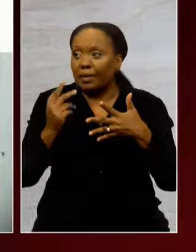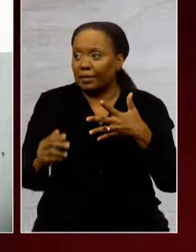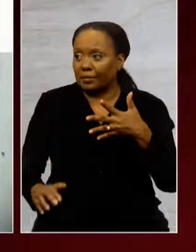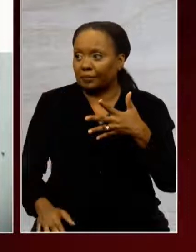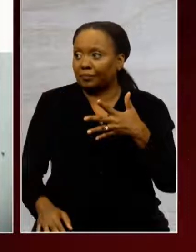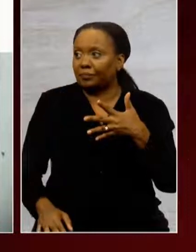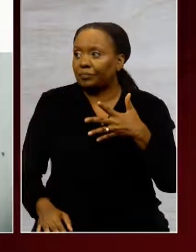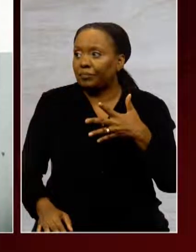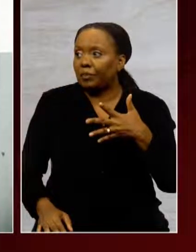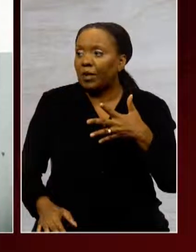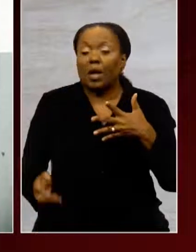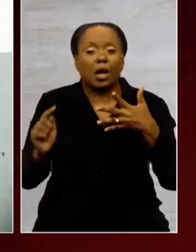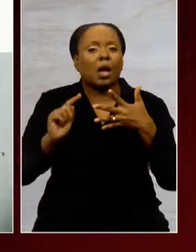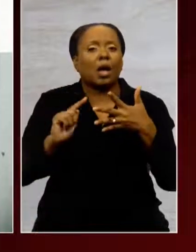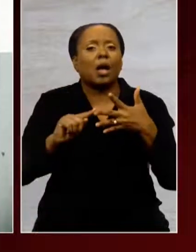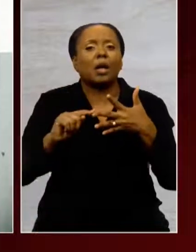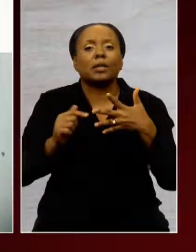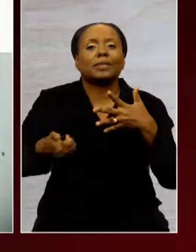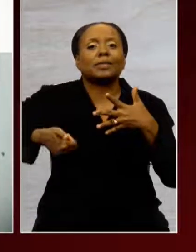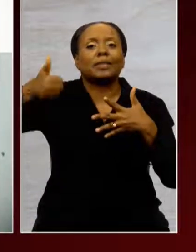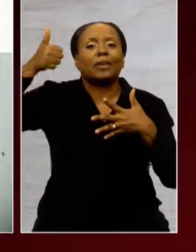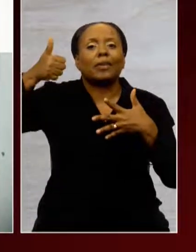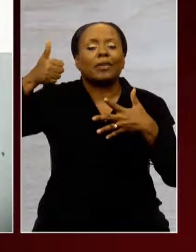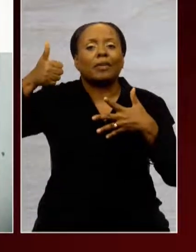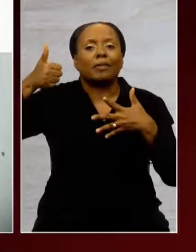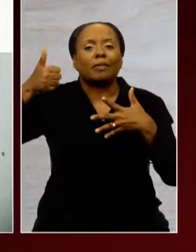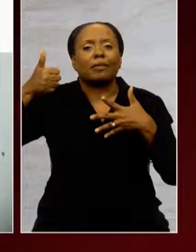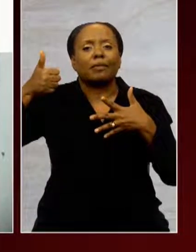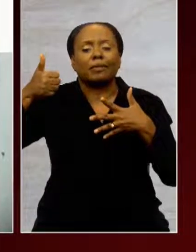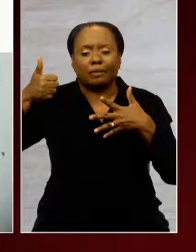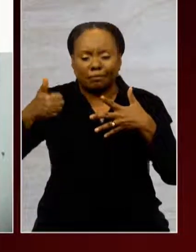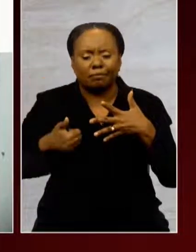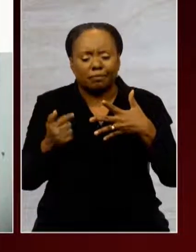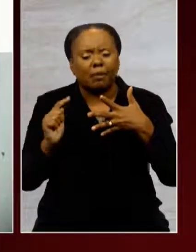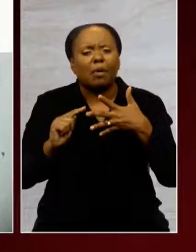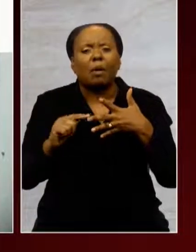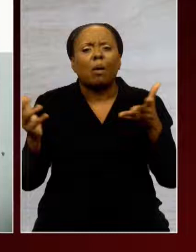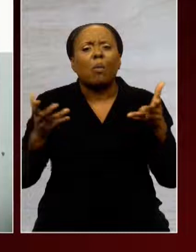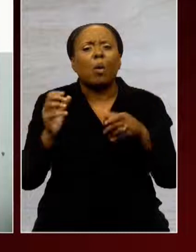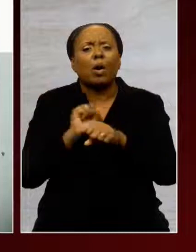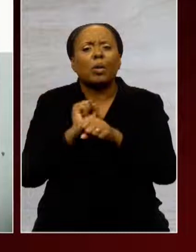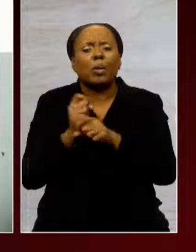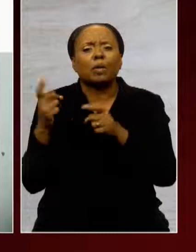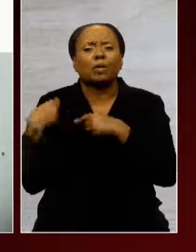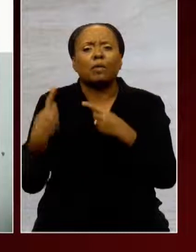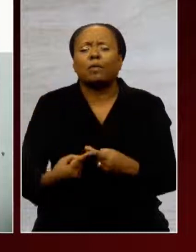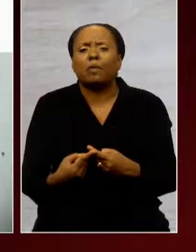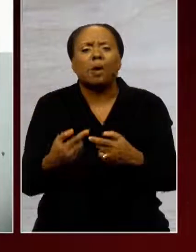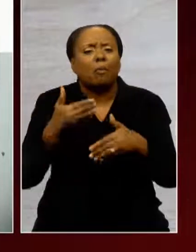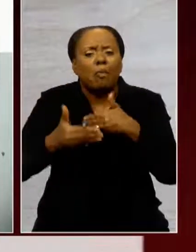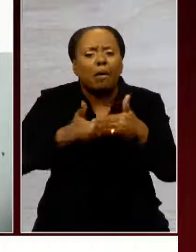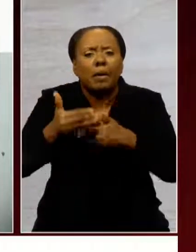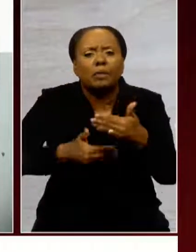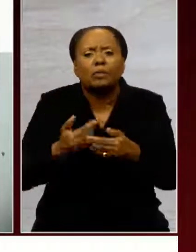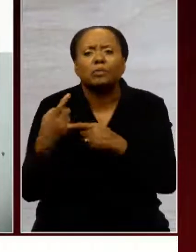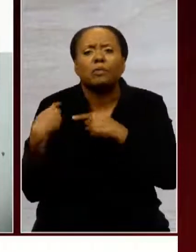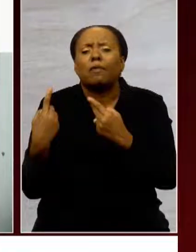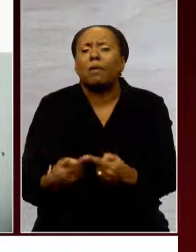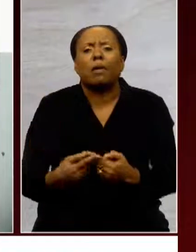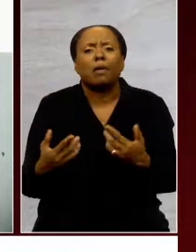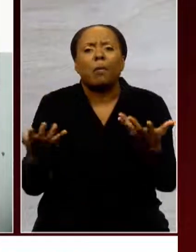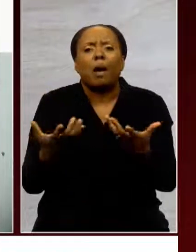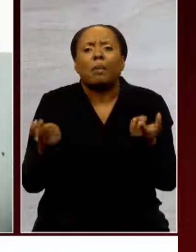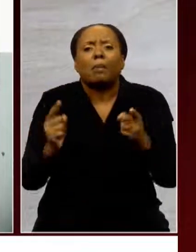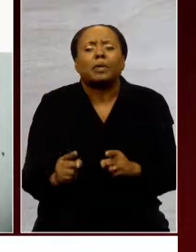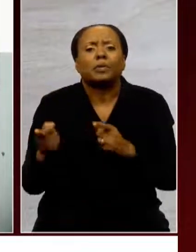member on that committee. Kerryann, talk to us about the work that has been done. Give us that progress update on what has been done so